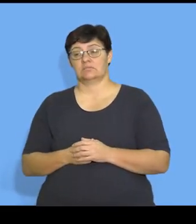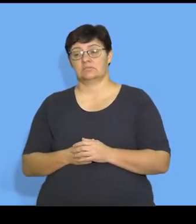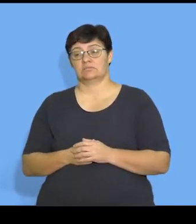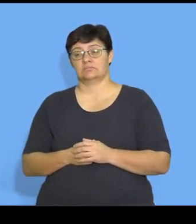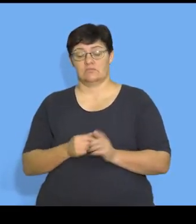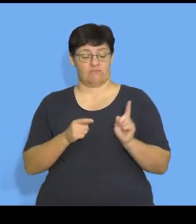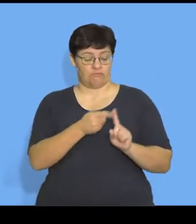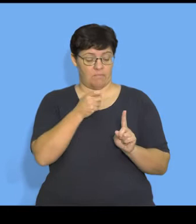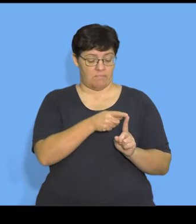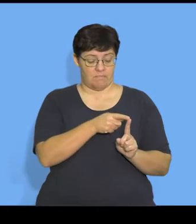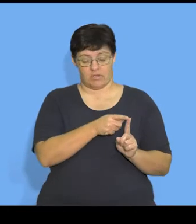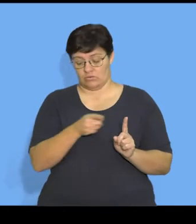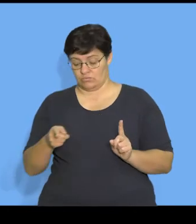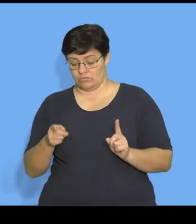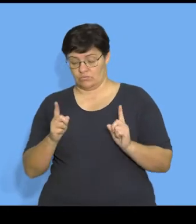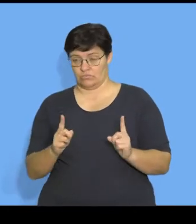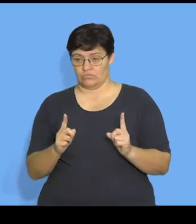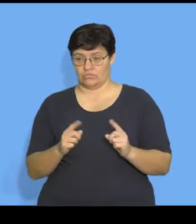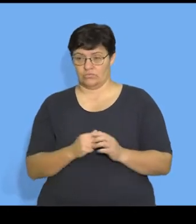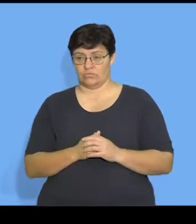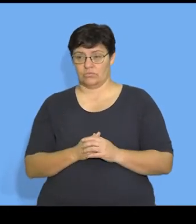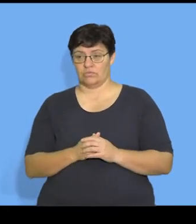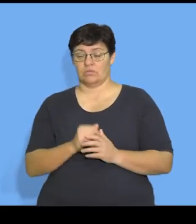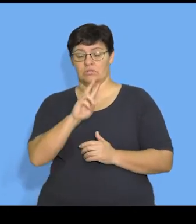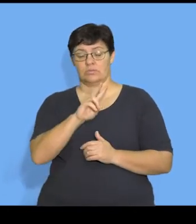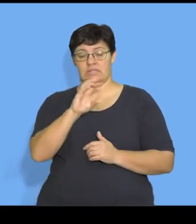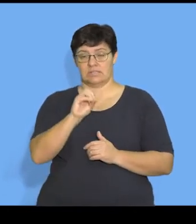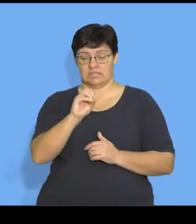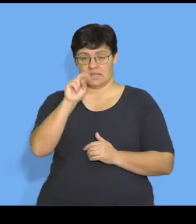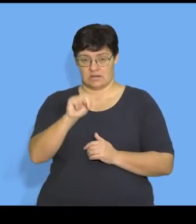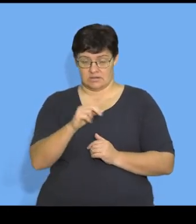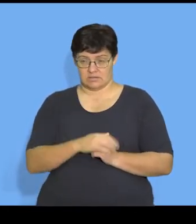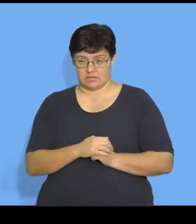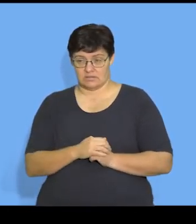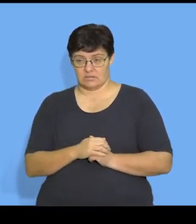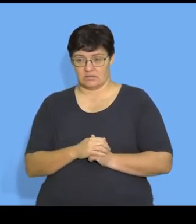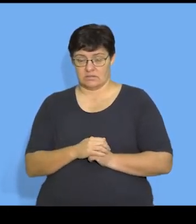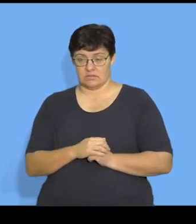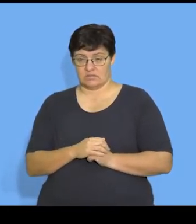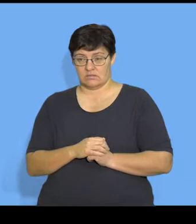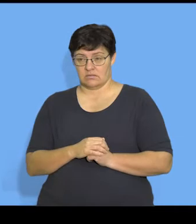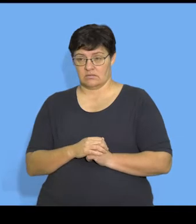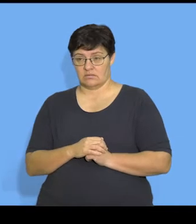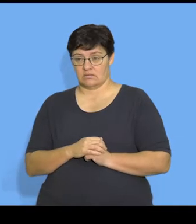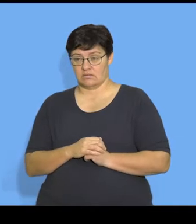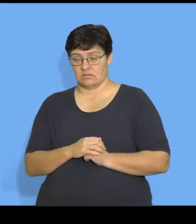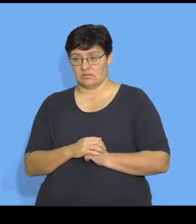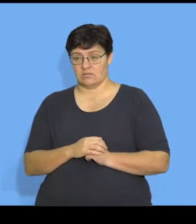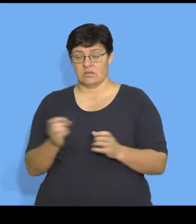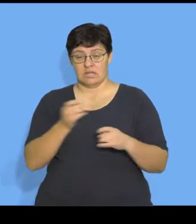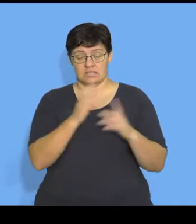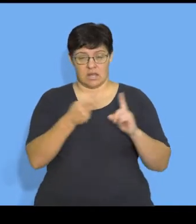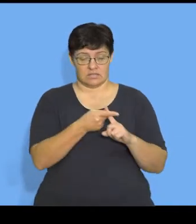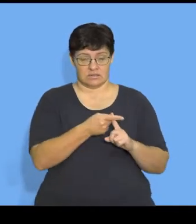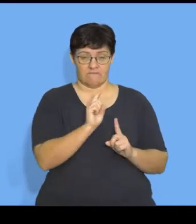here to there, and that's 20 newtons. Okay, my resultant starts at the beginning of the first